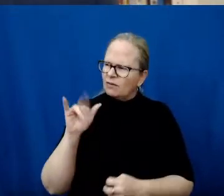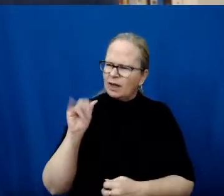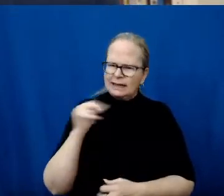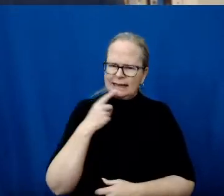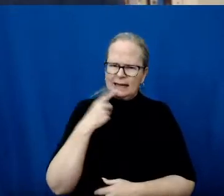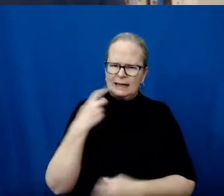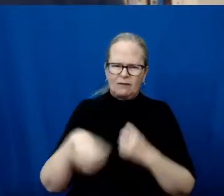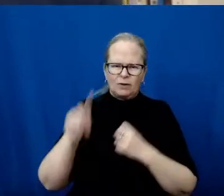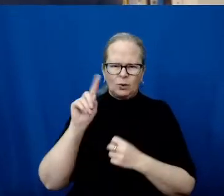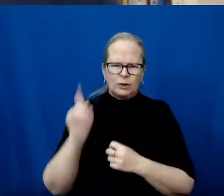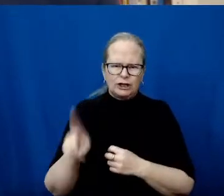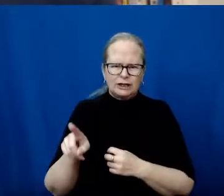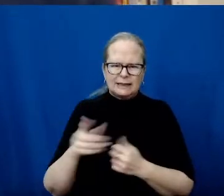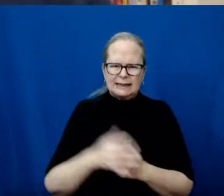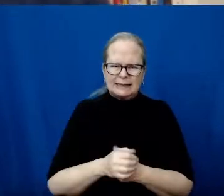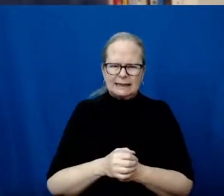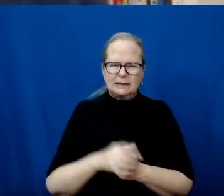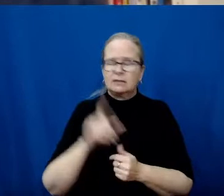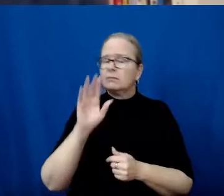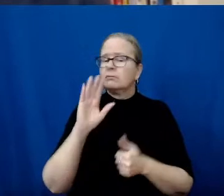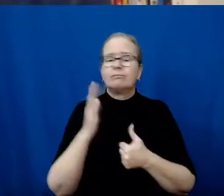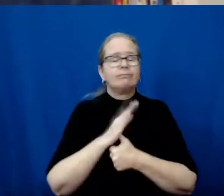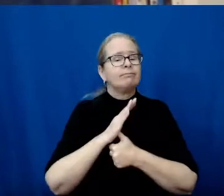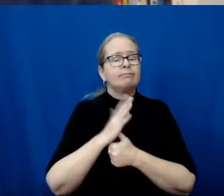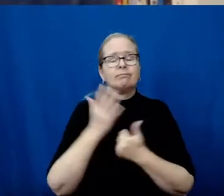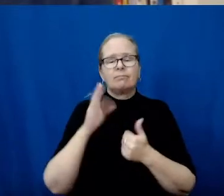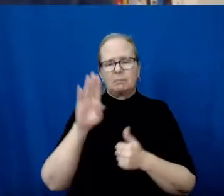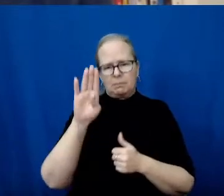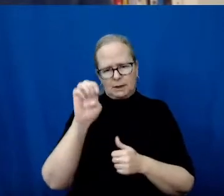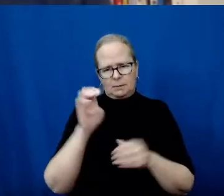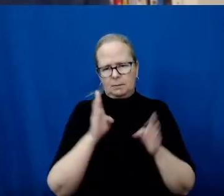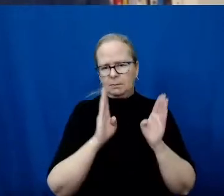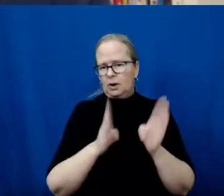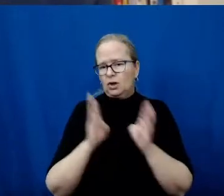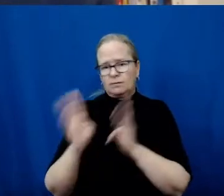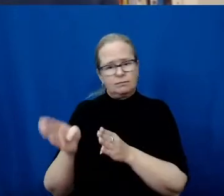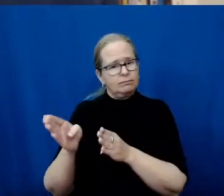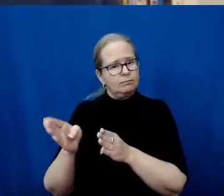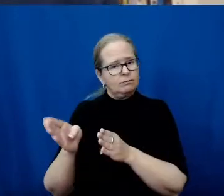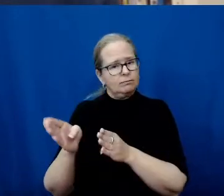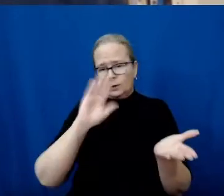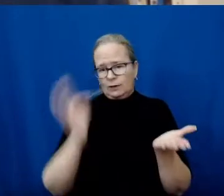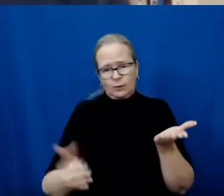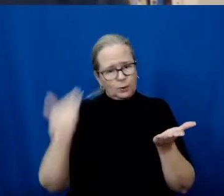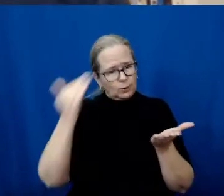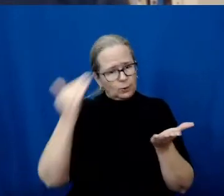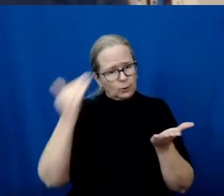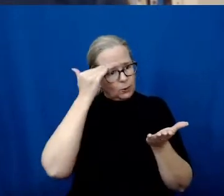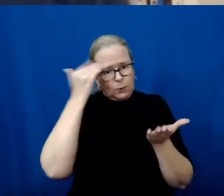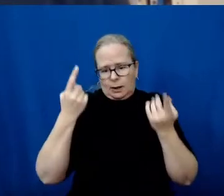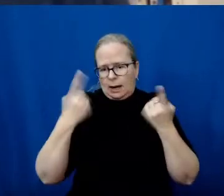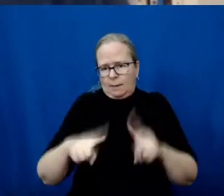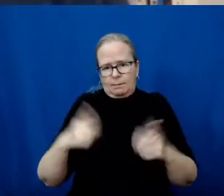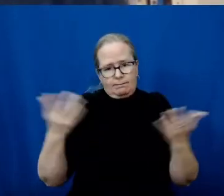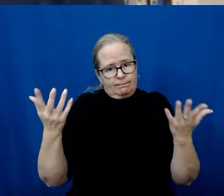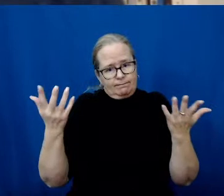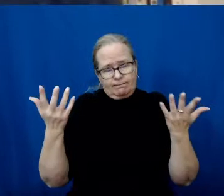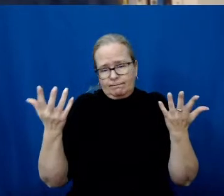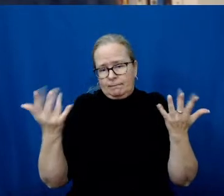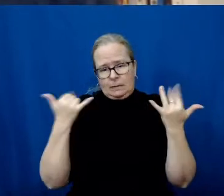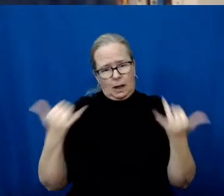happening. It's a reality right now that it's going to befall many families. So having that